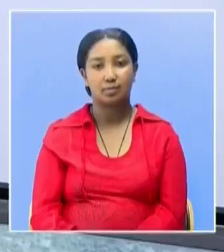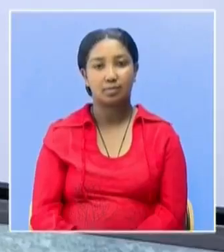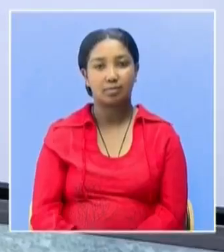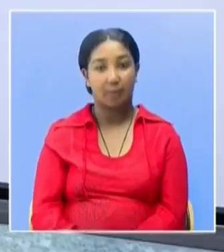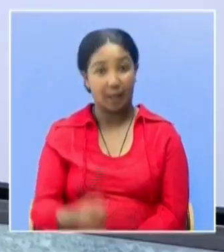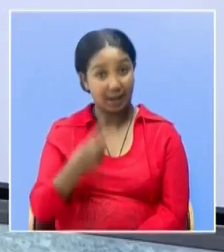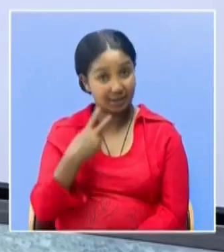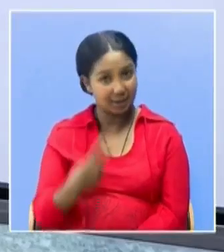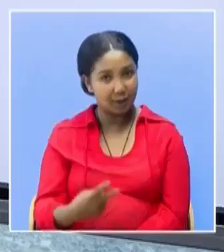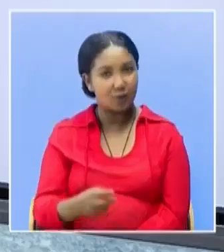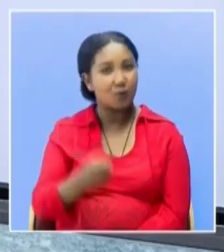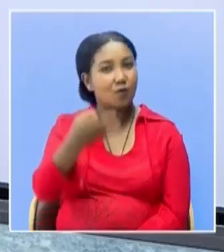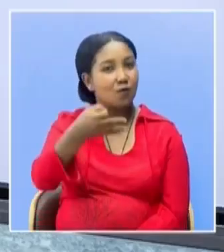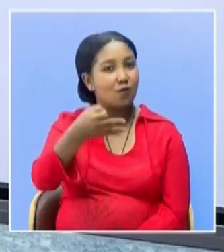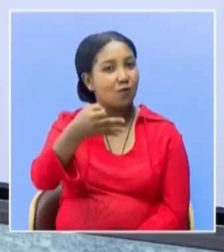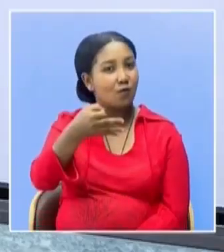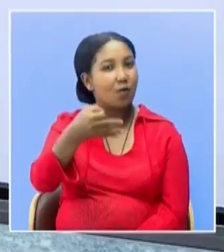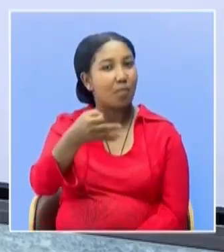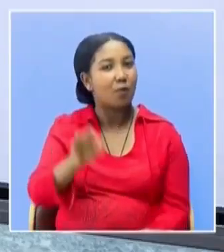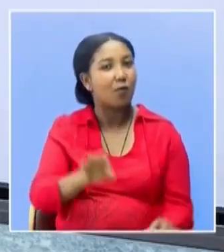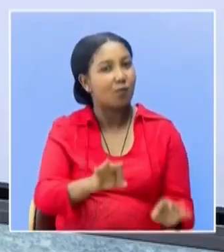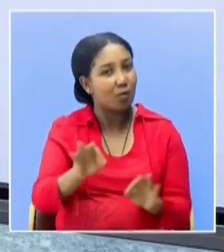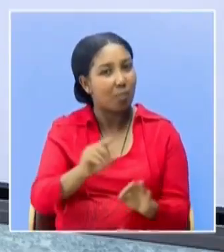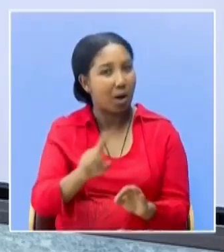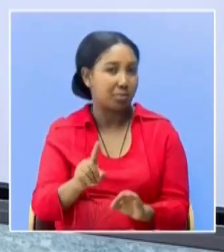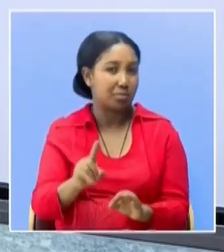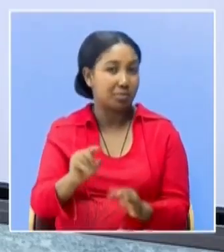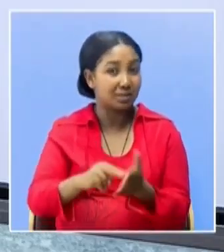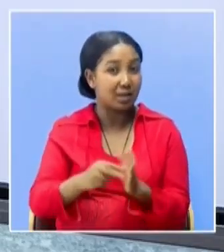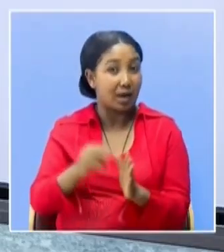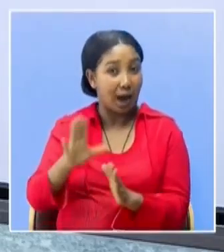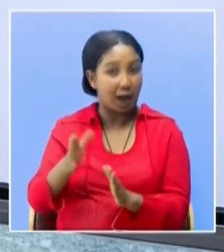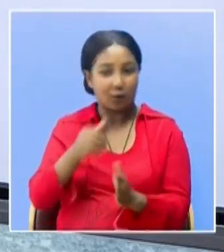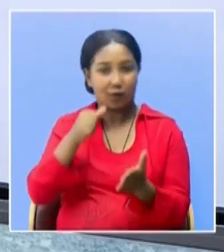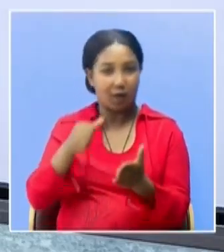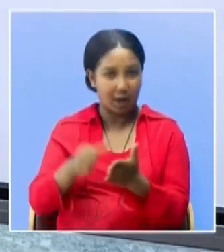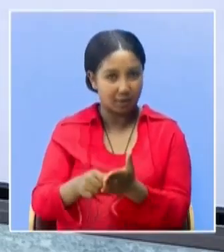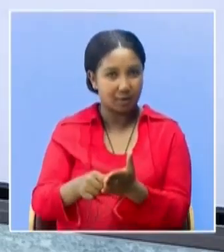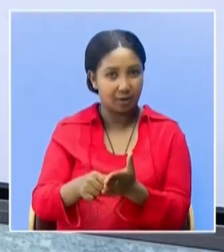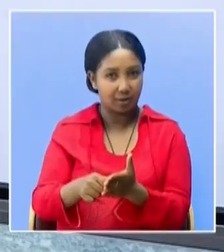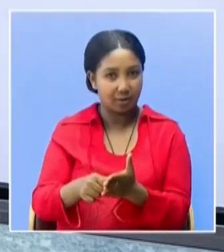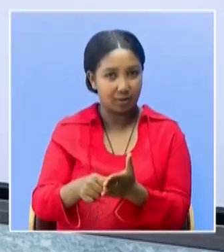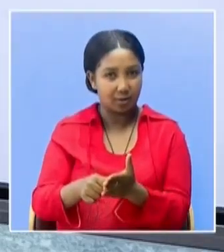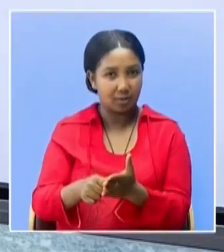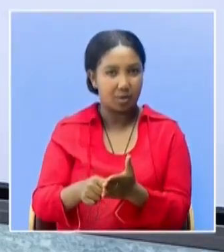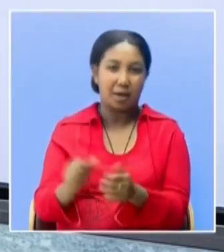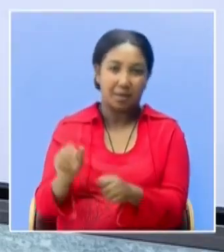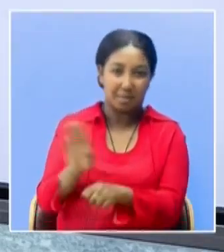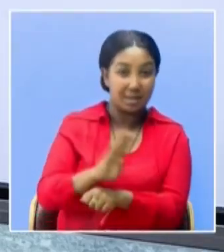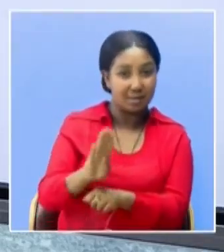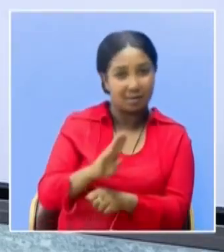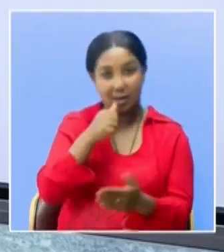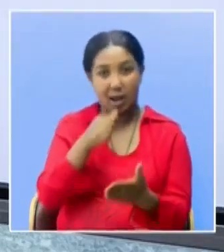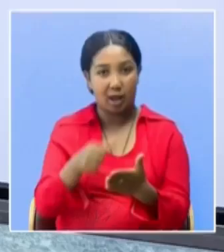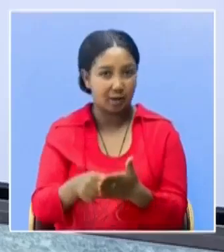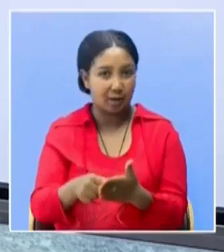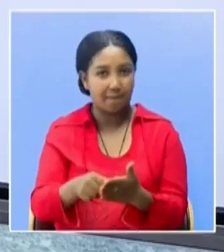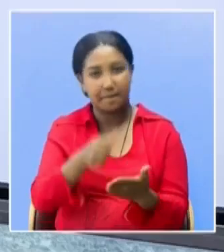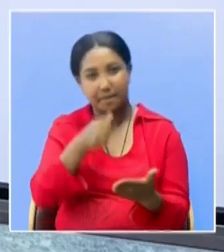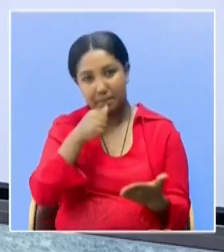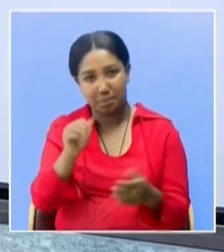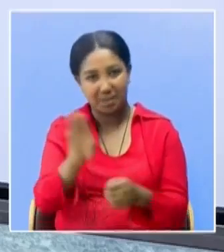Let's see. Formal letter is a kind of letter that is more of what we call it, that is business letter.